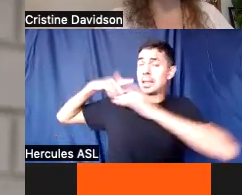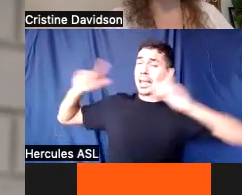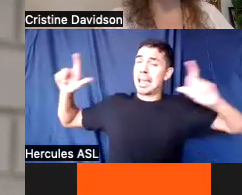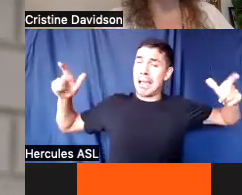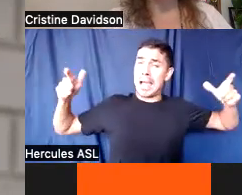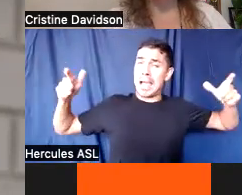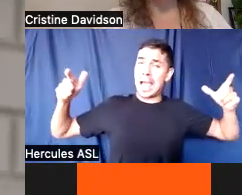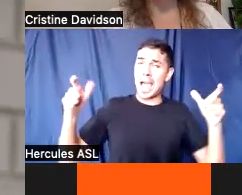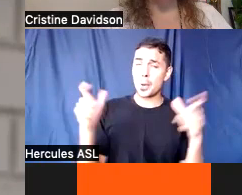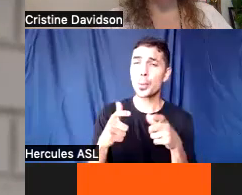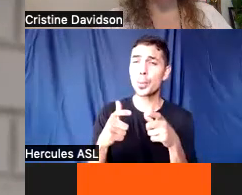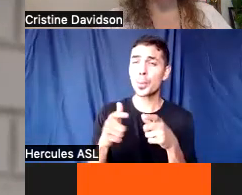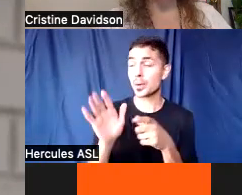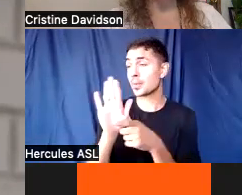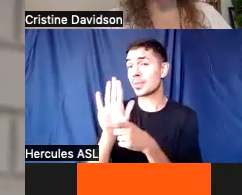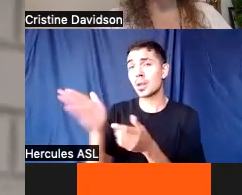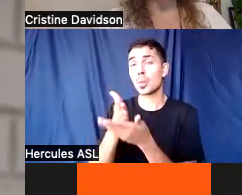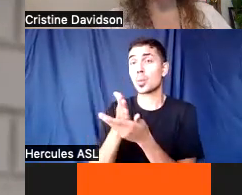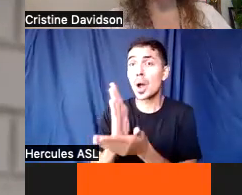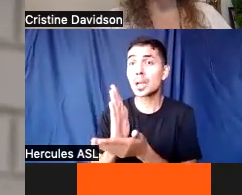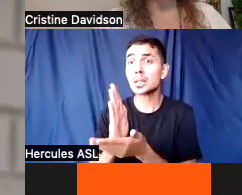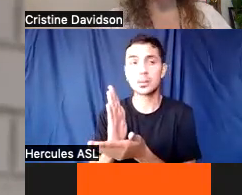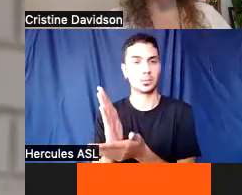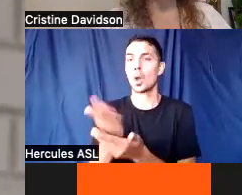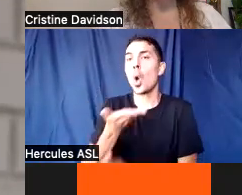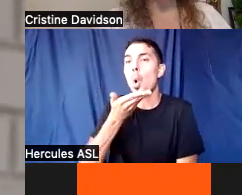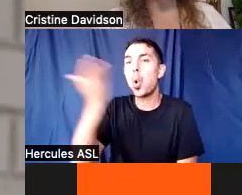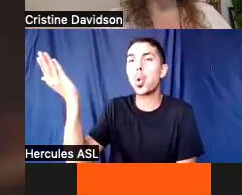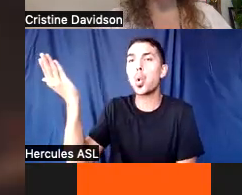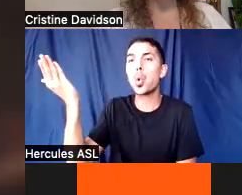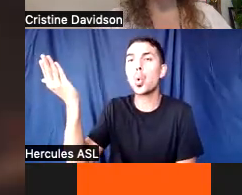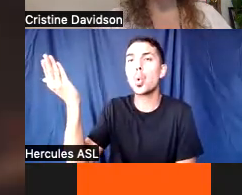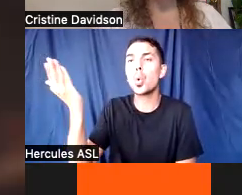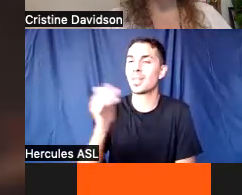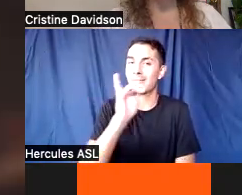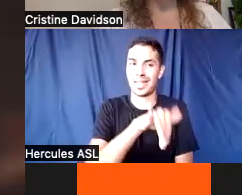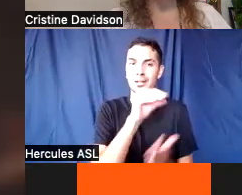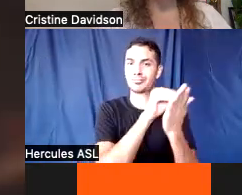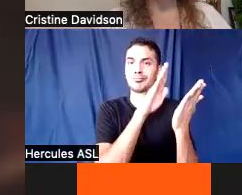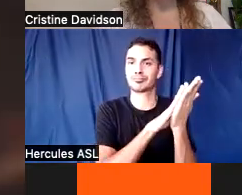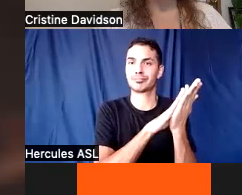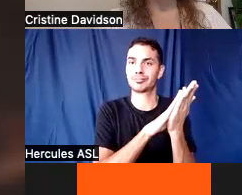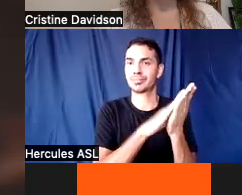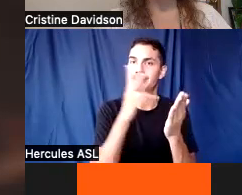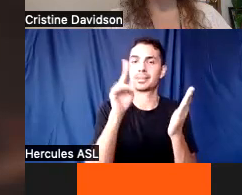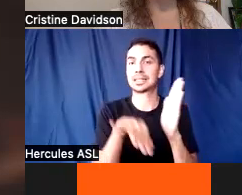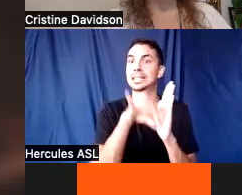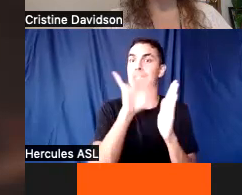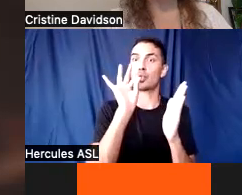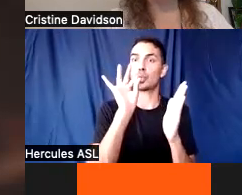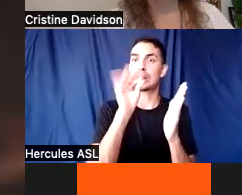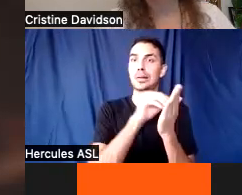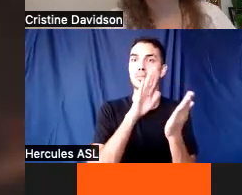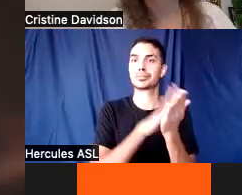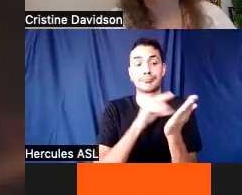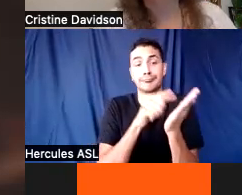rights should not have been subjugated by the doctrine of discovery. But Europeans were pretty intelligent, or should